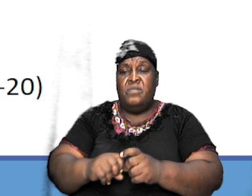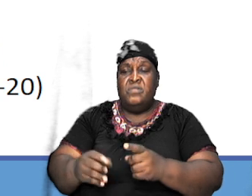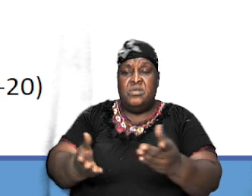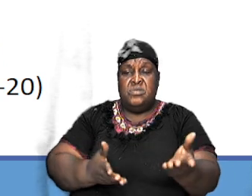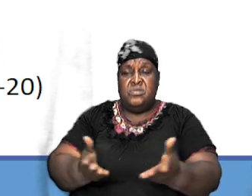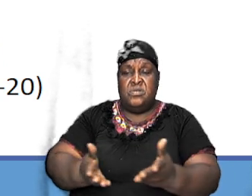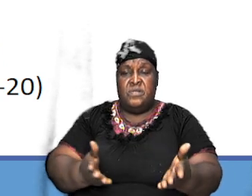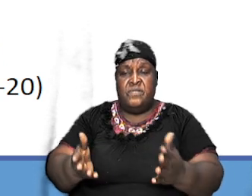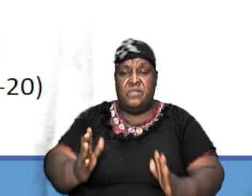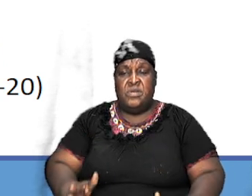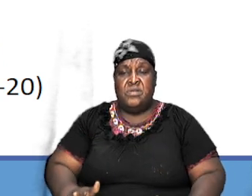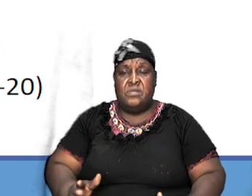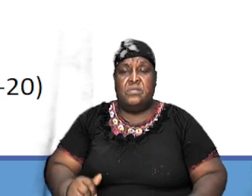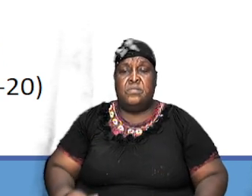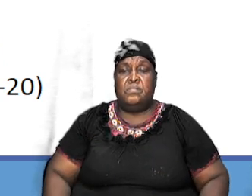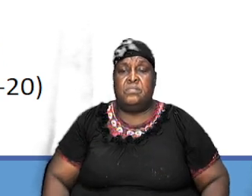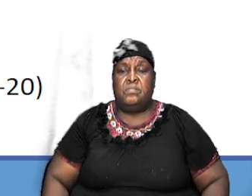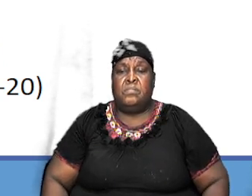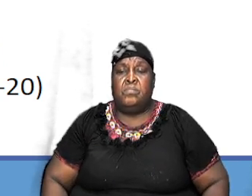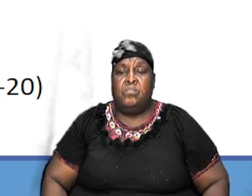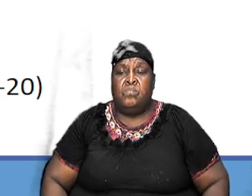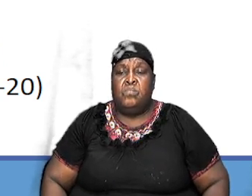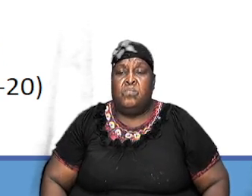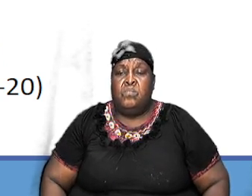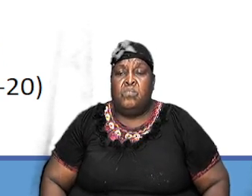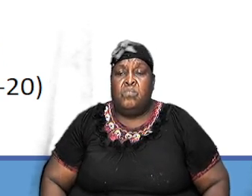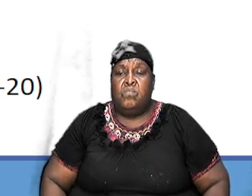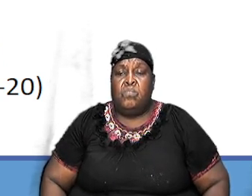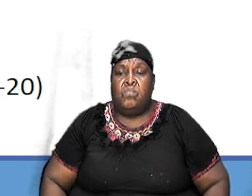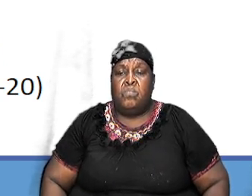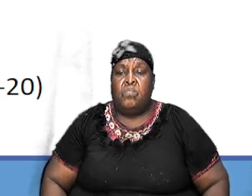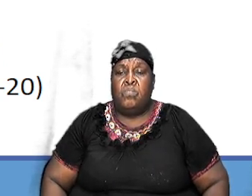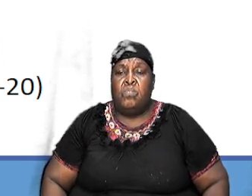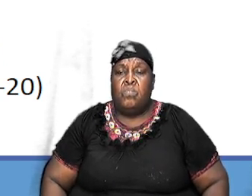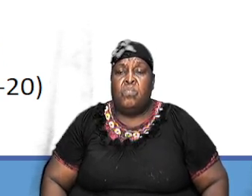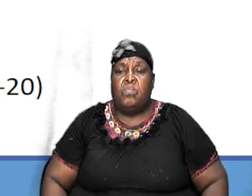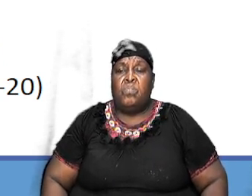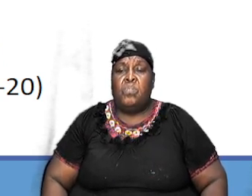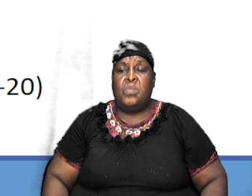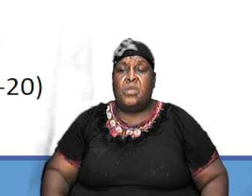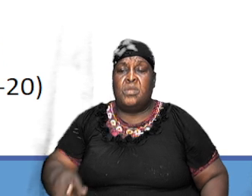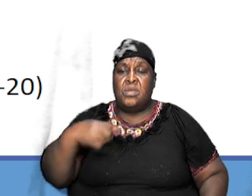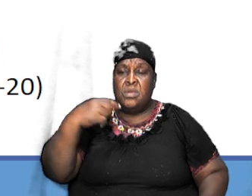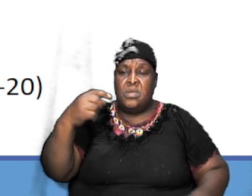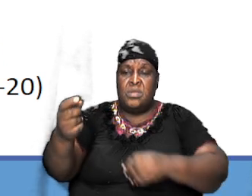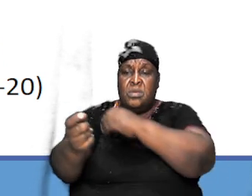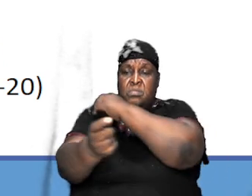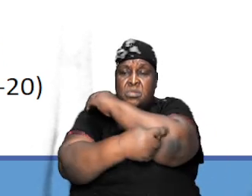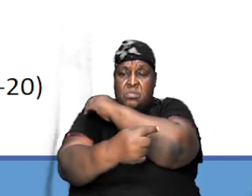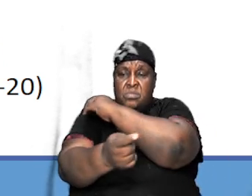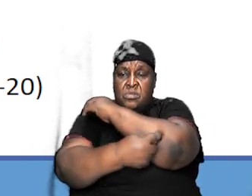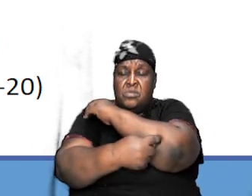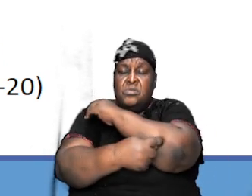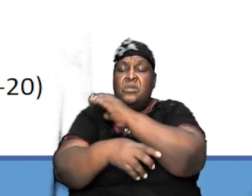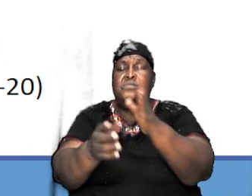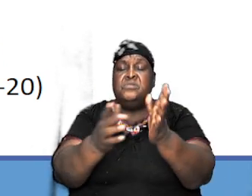Mark 1, verse 13, you know, we get the account of the temptation of Christ.